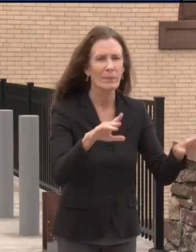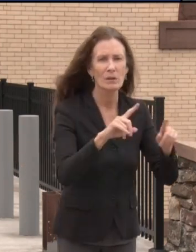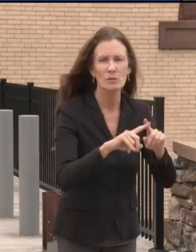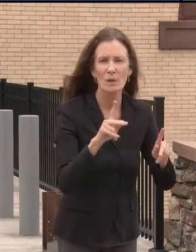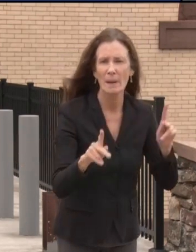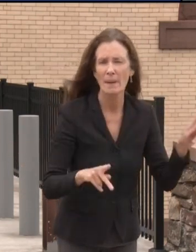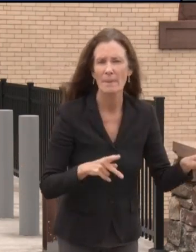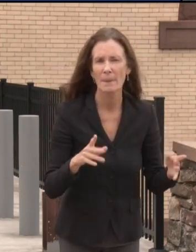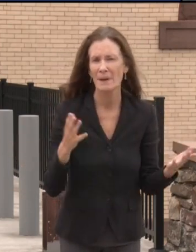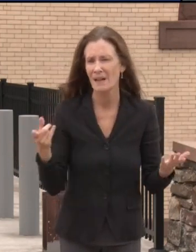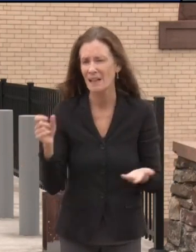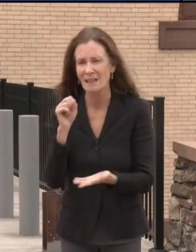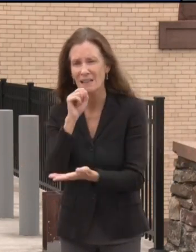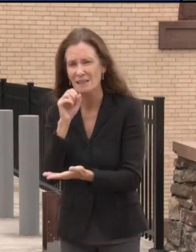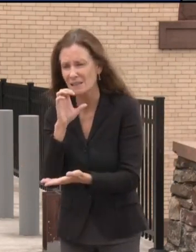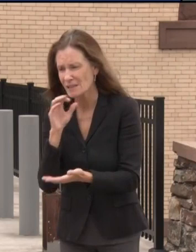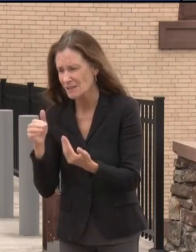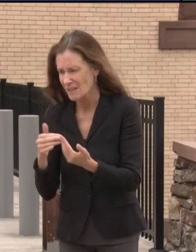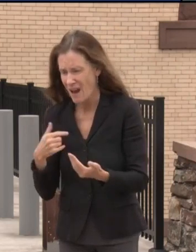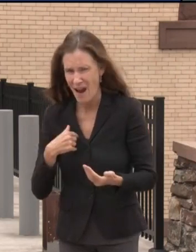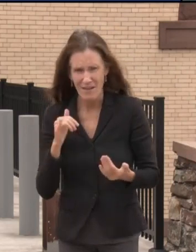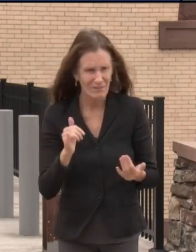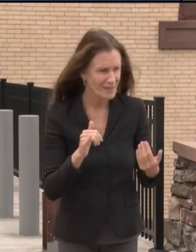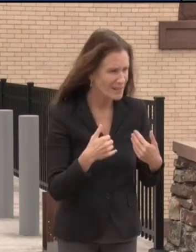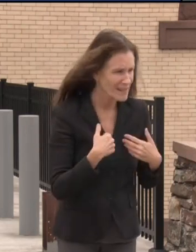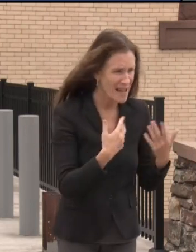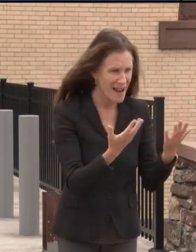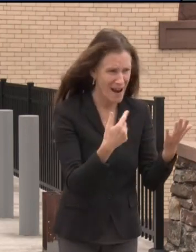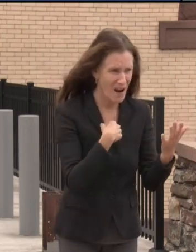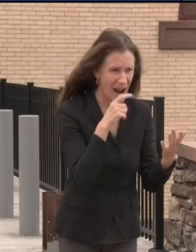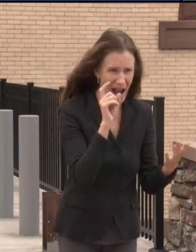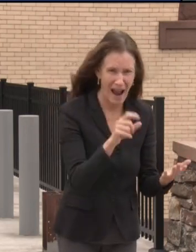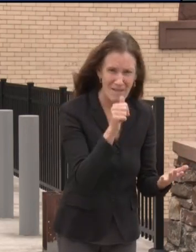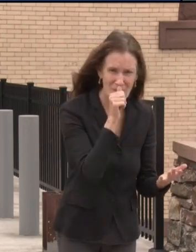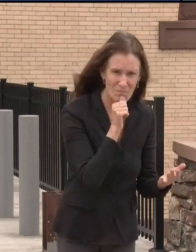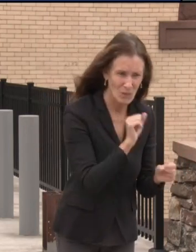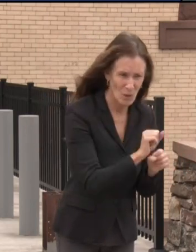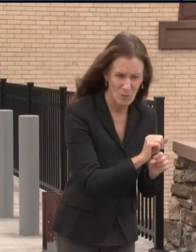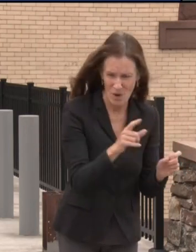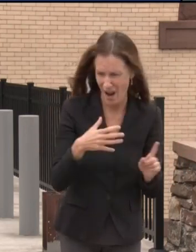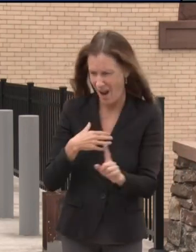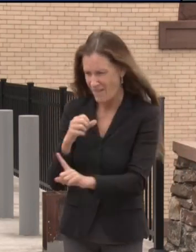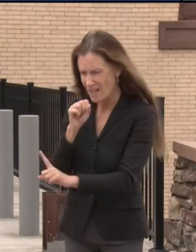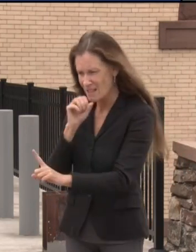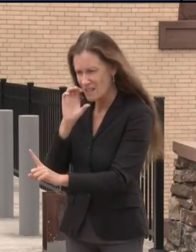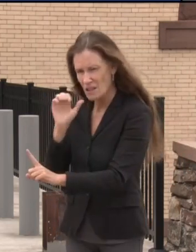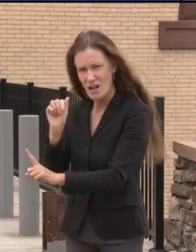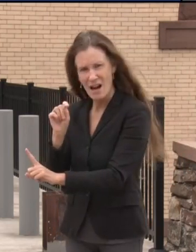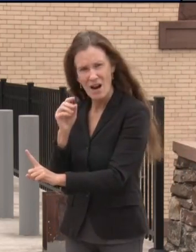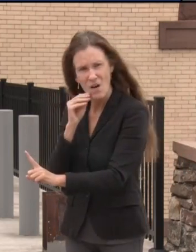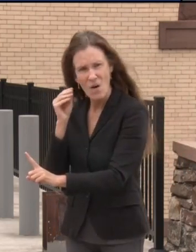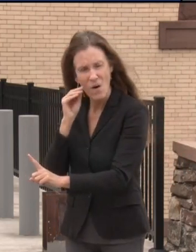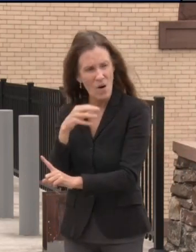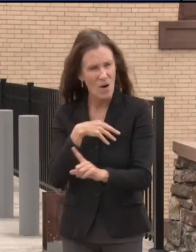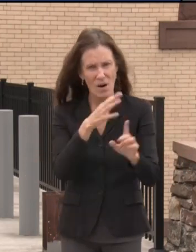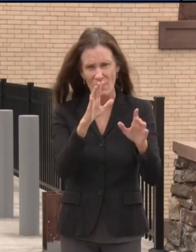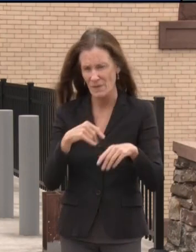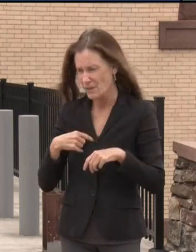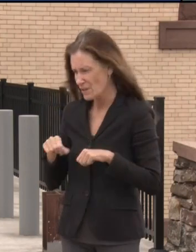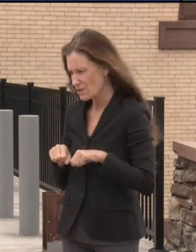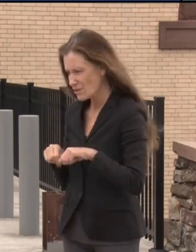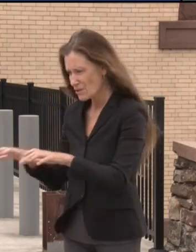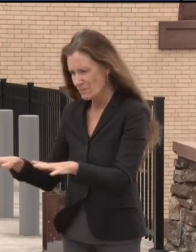loved ones with compassionate care while also providing them with a roof over their heads and food on the table.